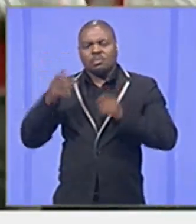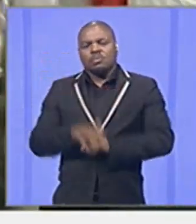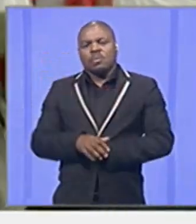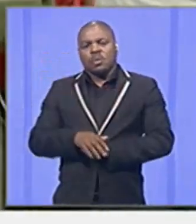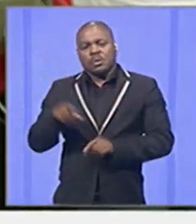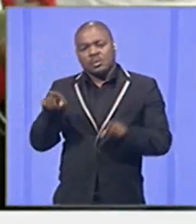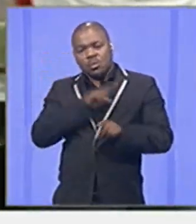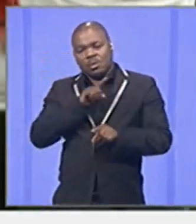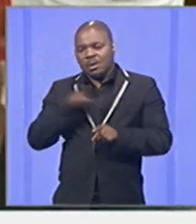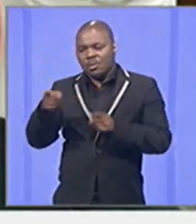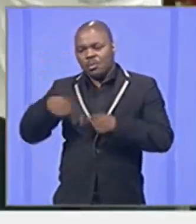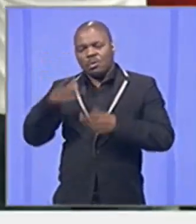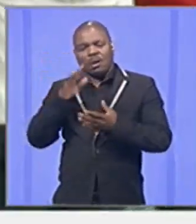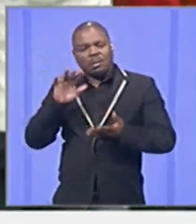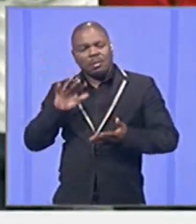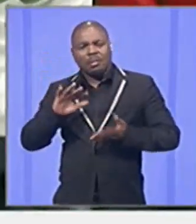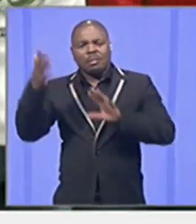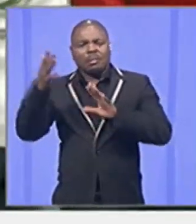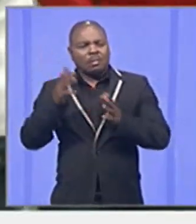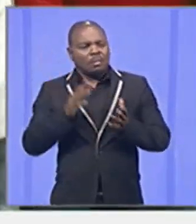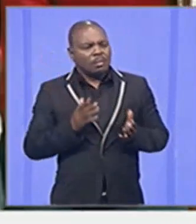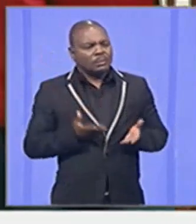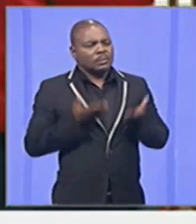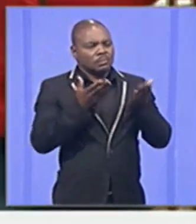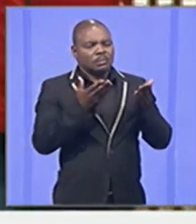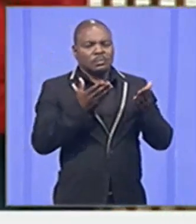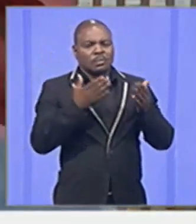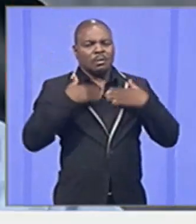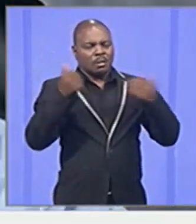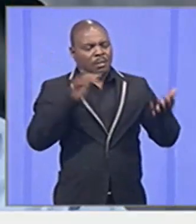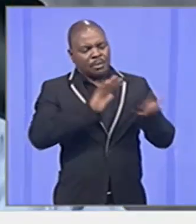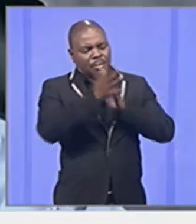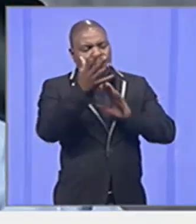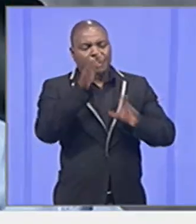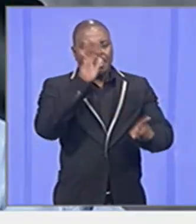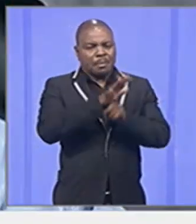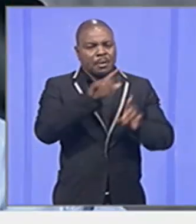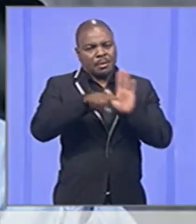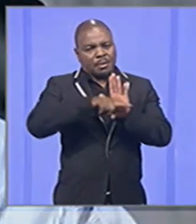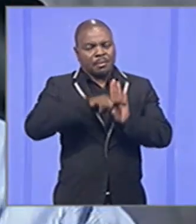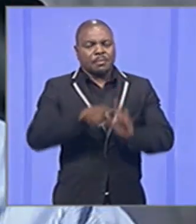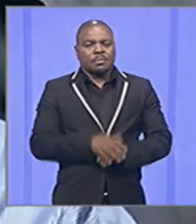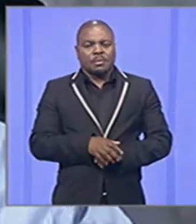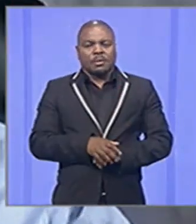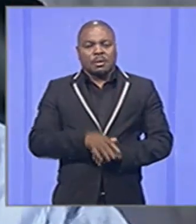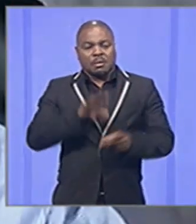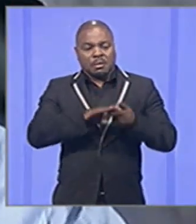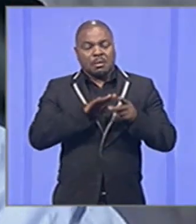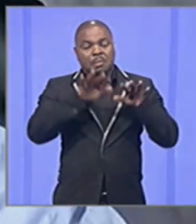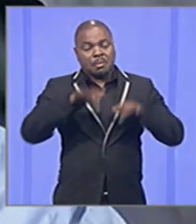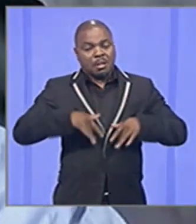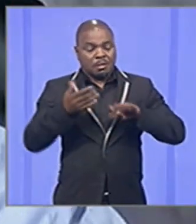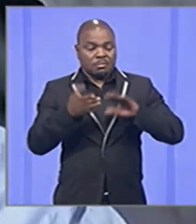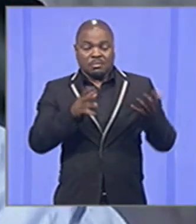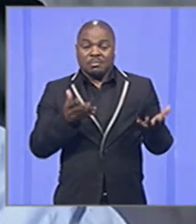action, which is detrimental to the healthcare services with the risk of loss of life.